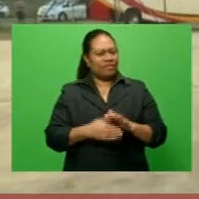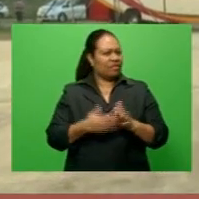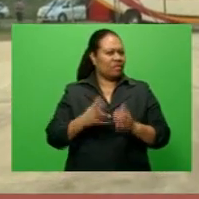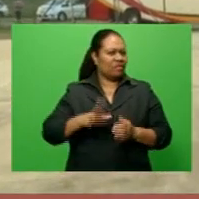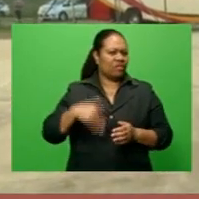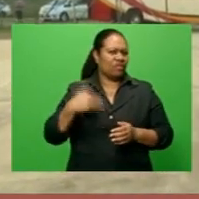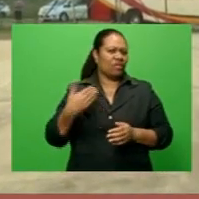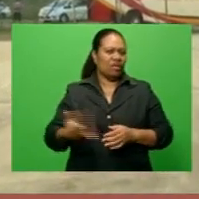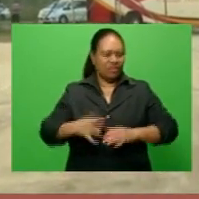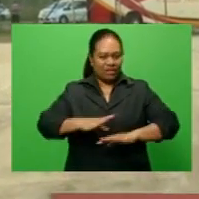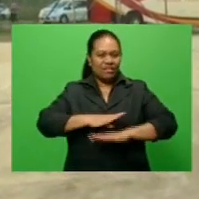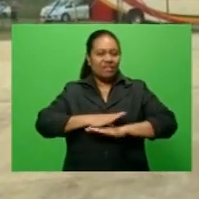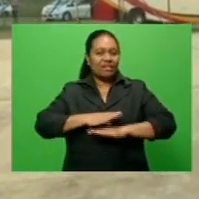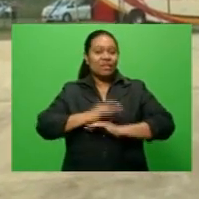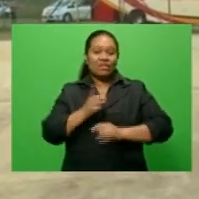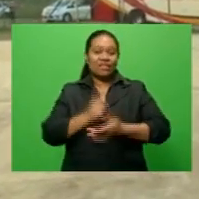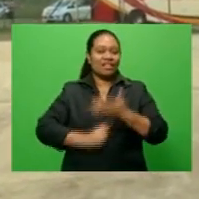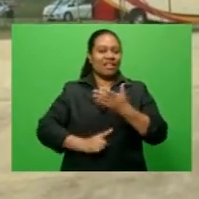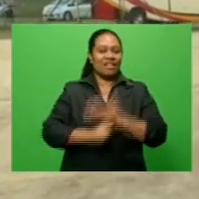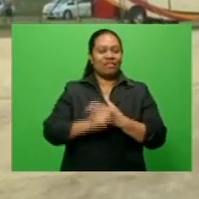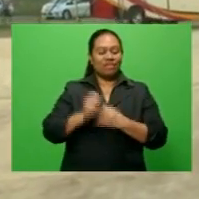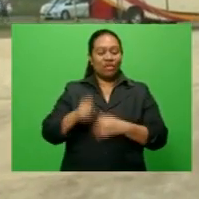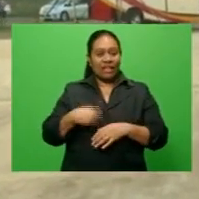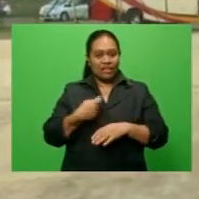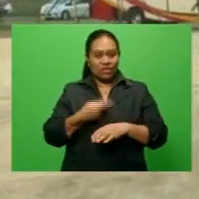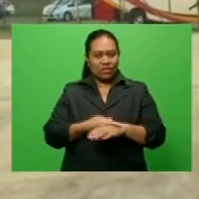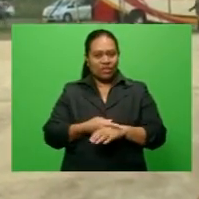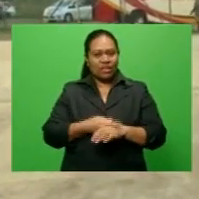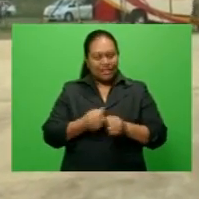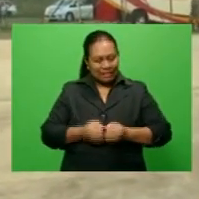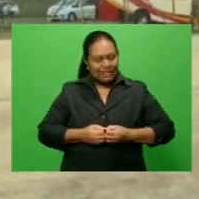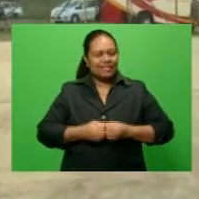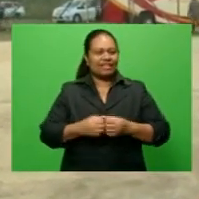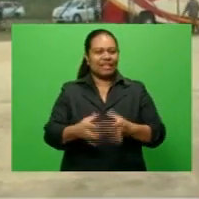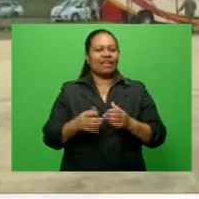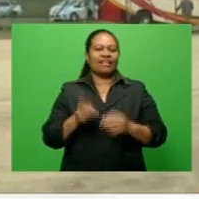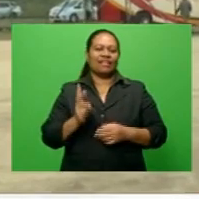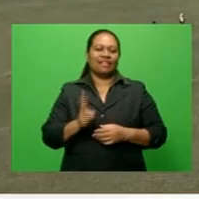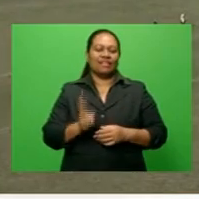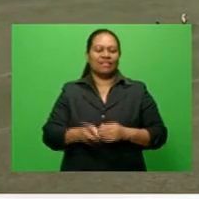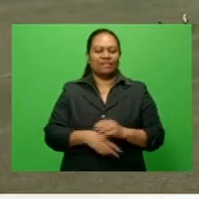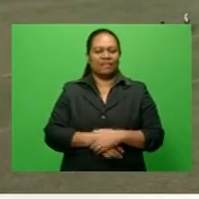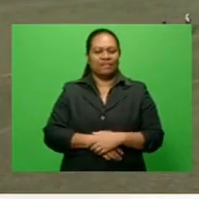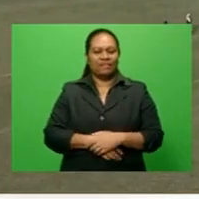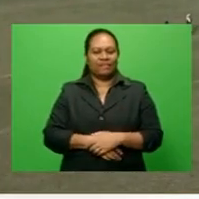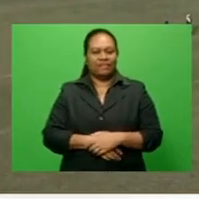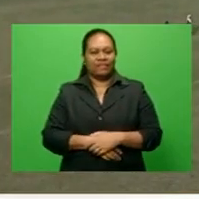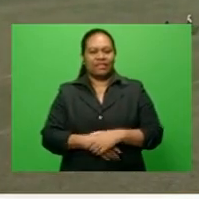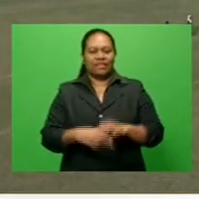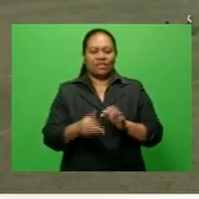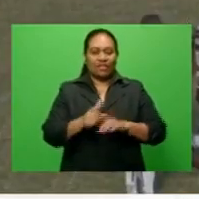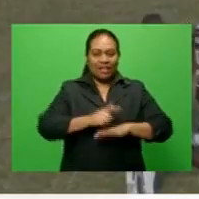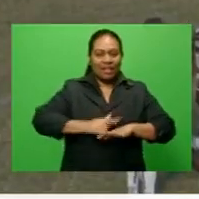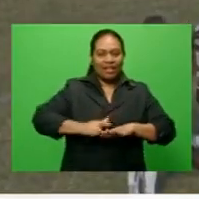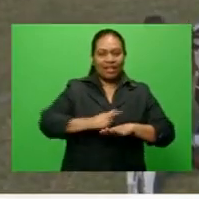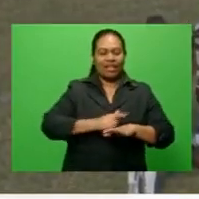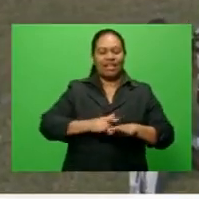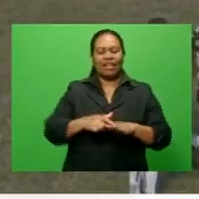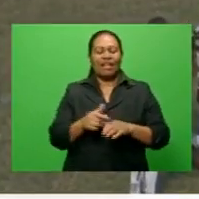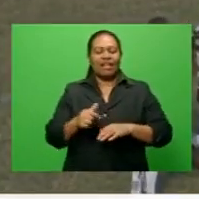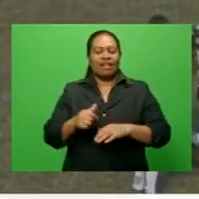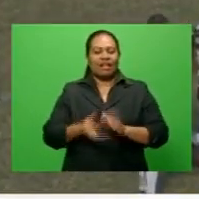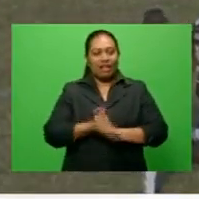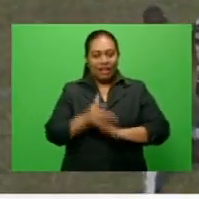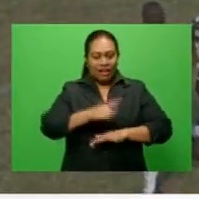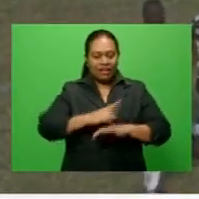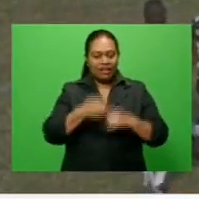be satisfied with what you've done. Next week, start again from the bottom and go towards the top. The Highlanders know playing against the capital